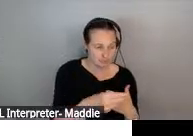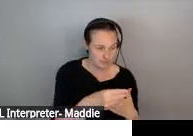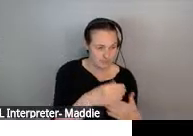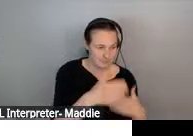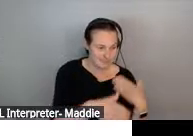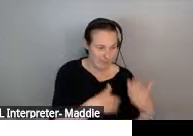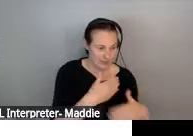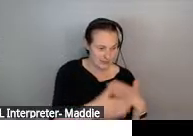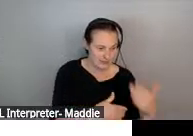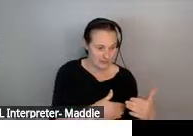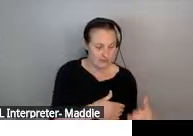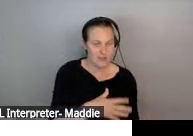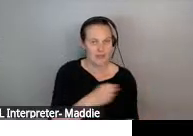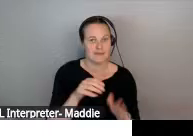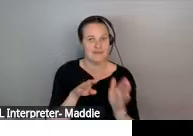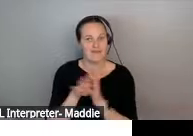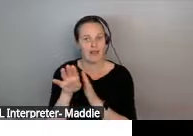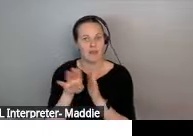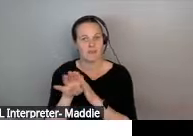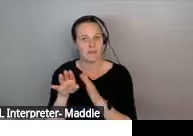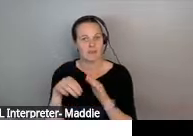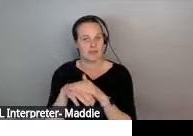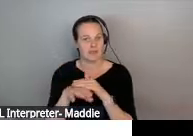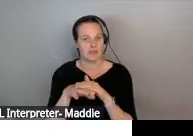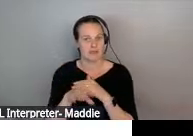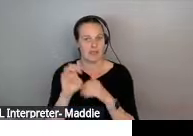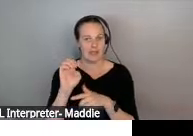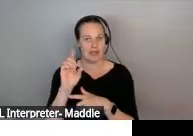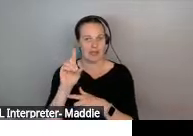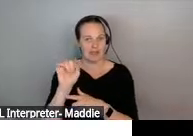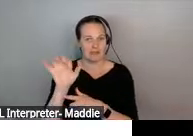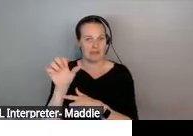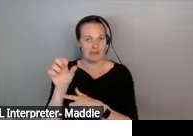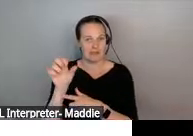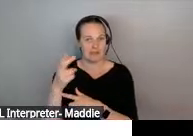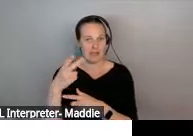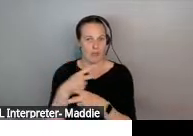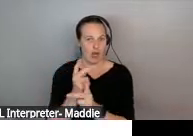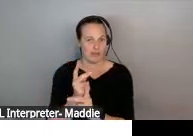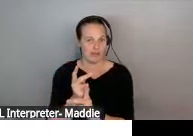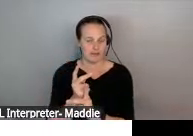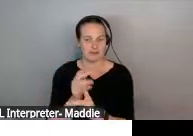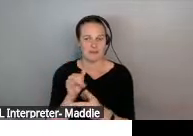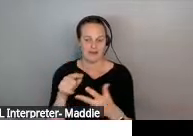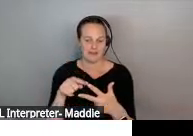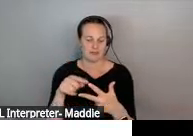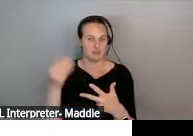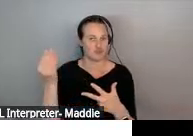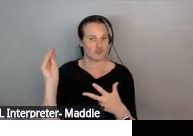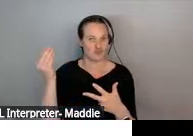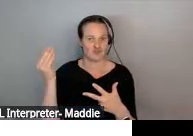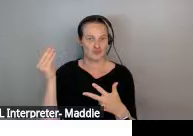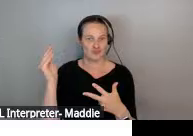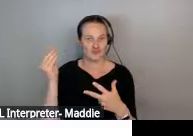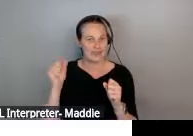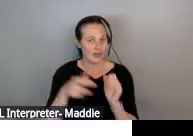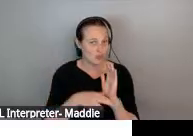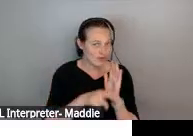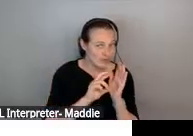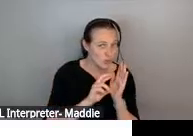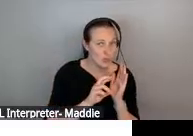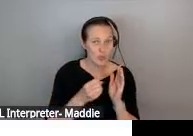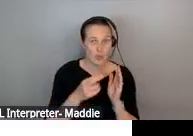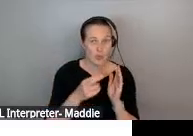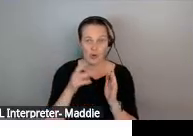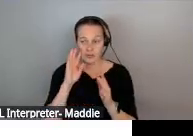developing accessible EdTech products. So that's a handy resource that you can review or you can share with